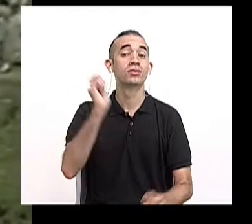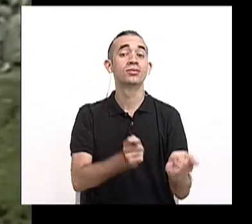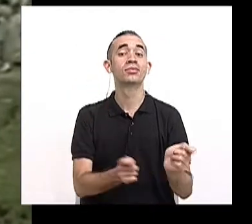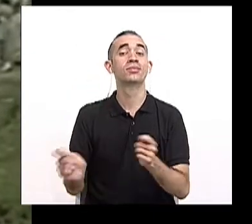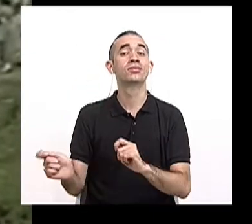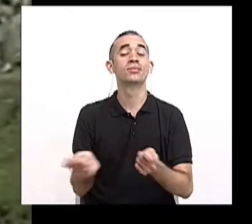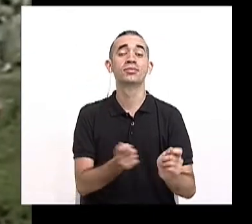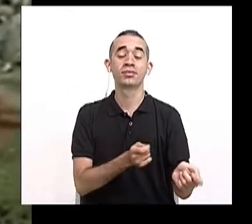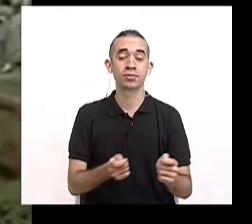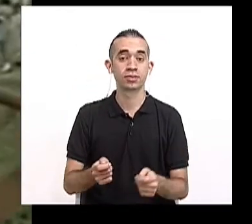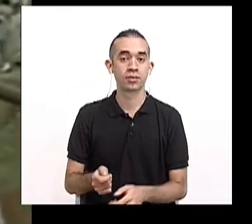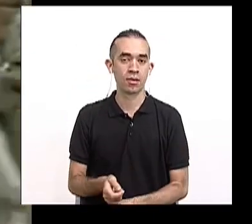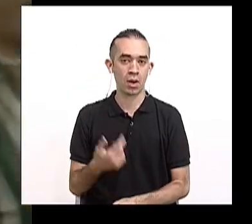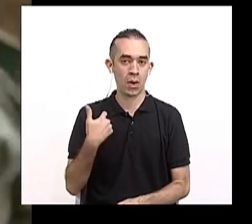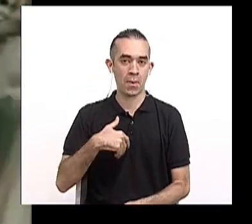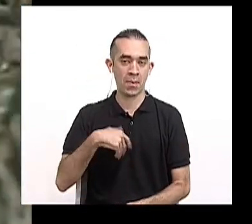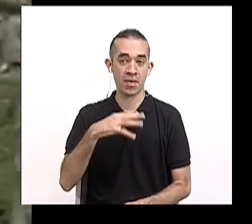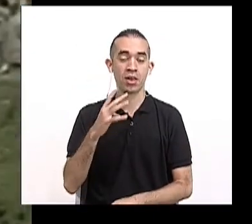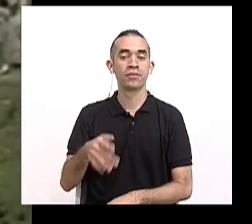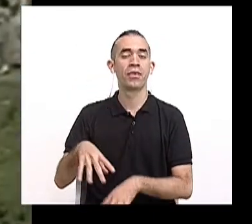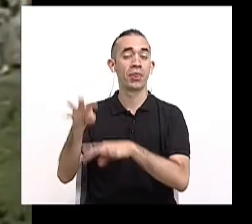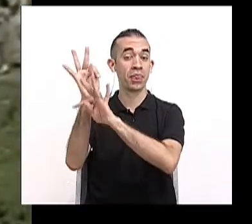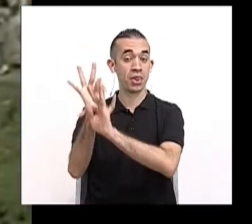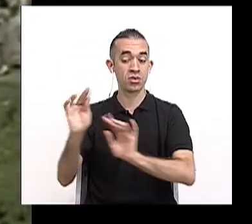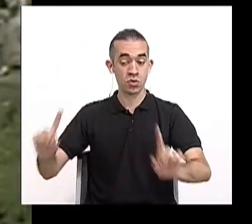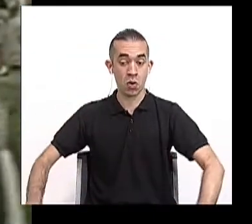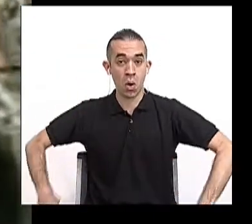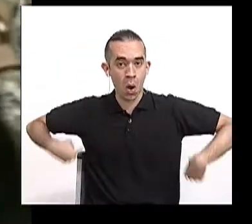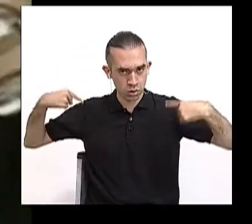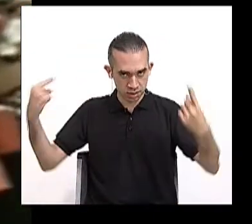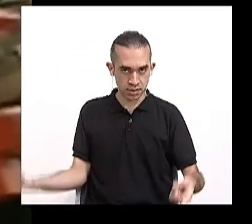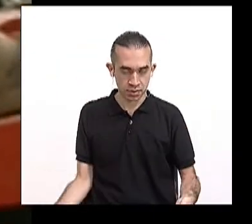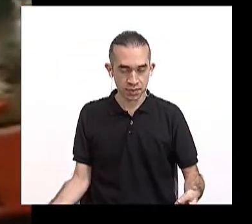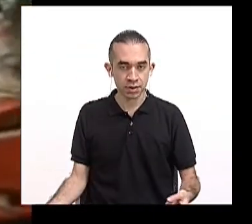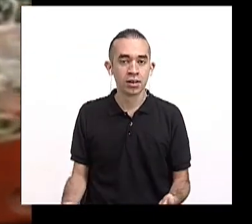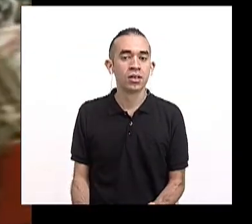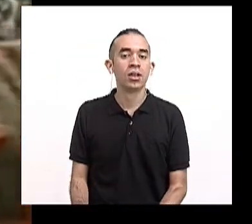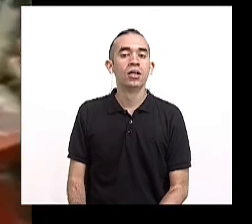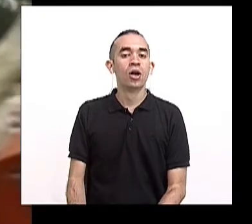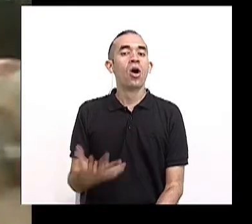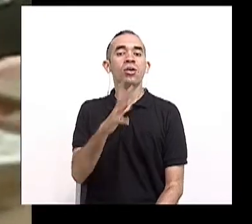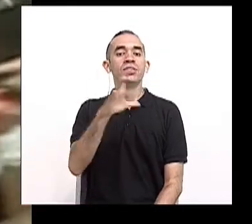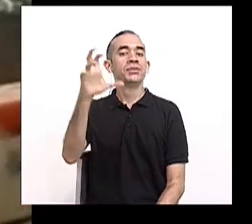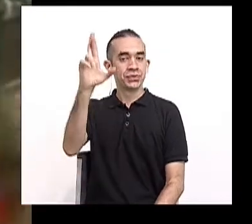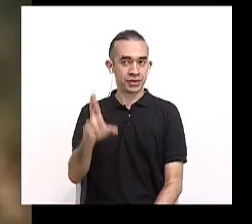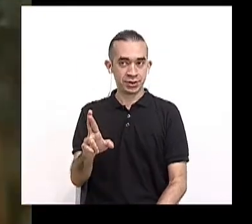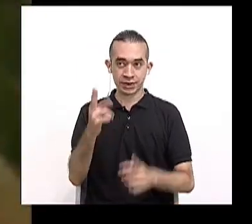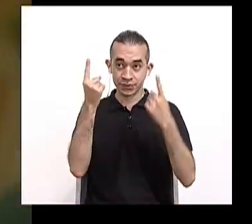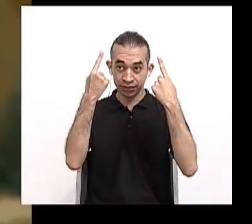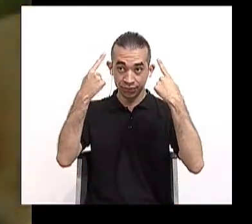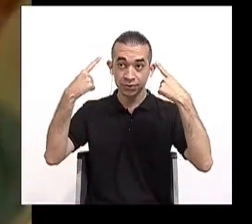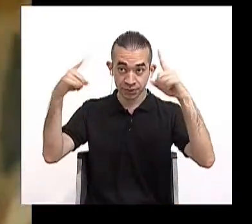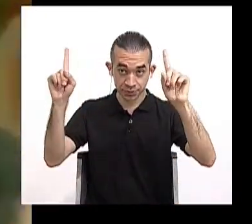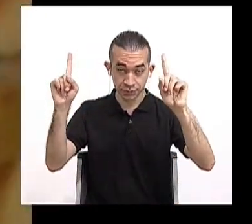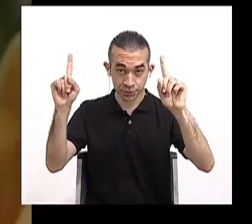or phrases to help you understand better. Okay, so let's watch the video for the second time.